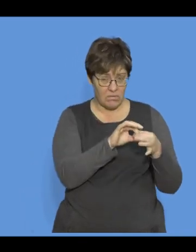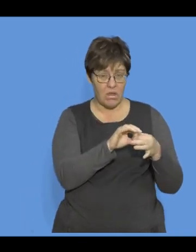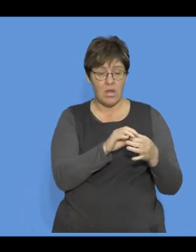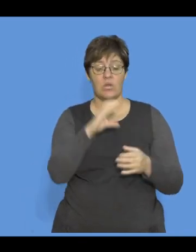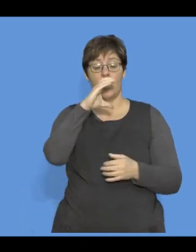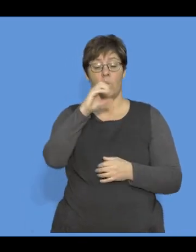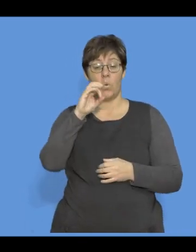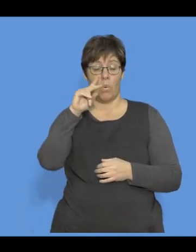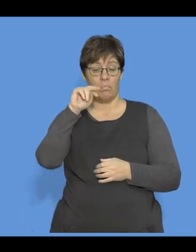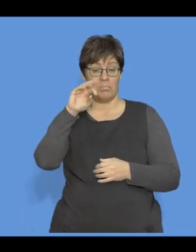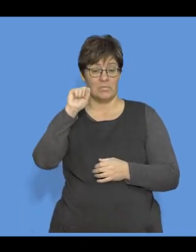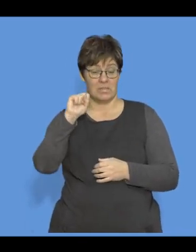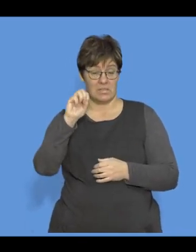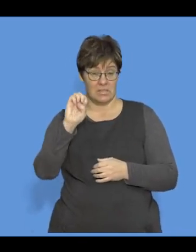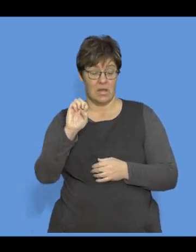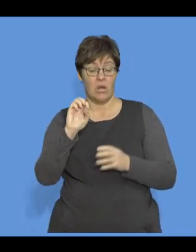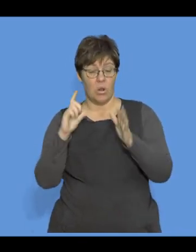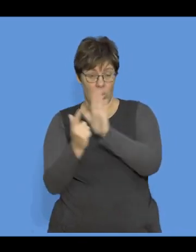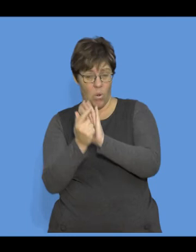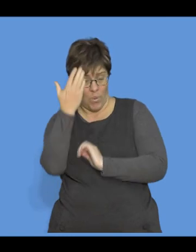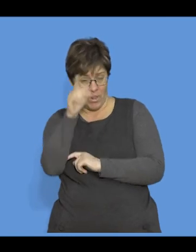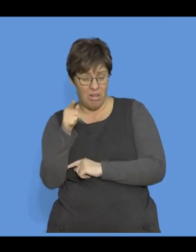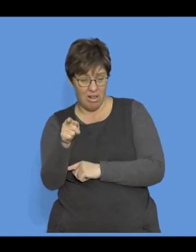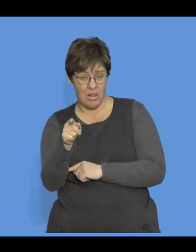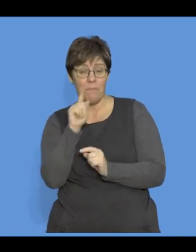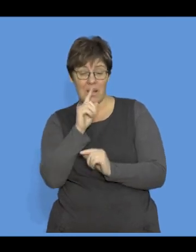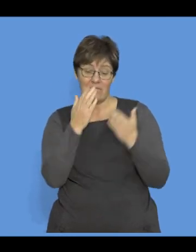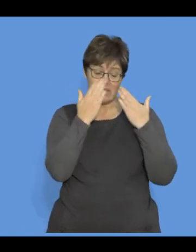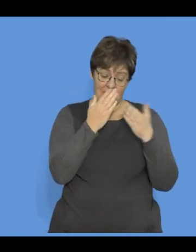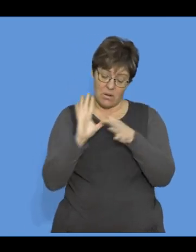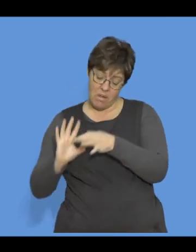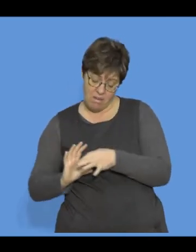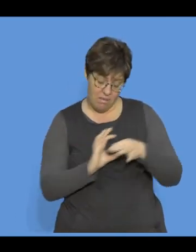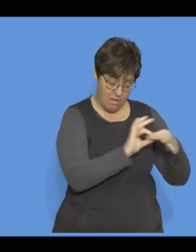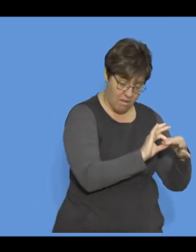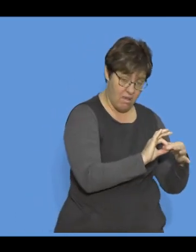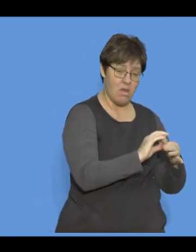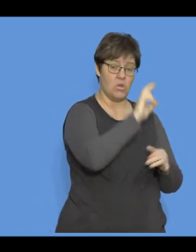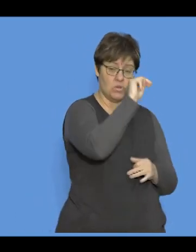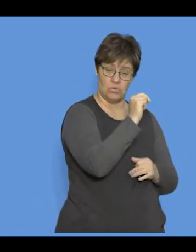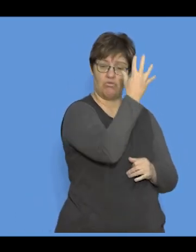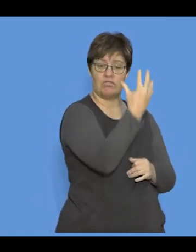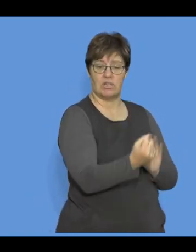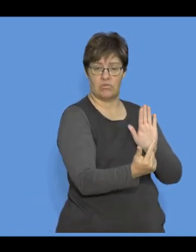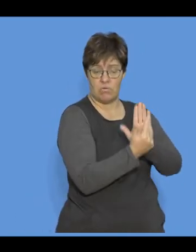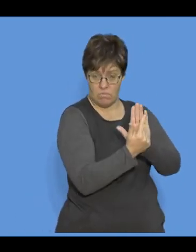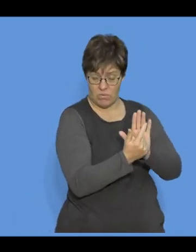law, but you need to link it when you study to Newton's gravitational law, because